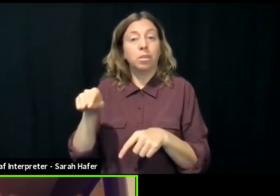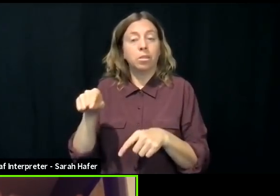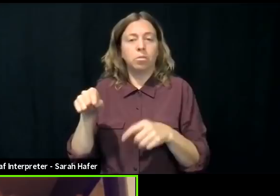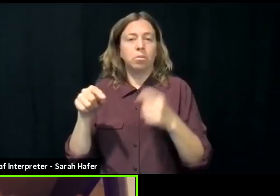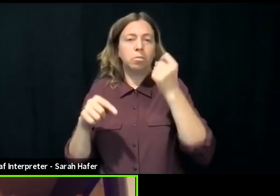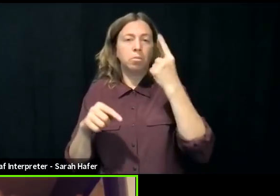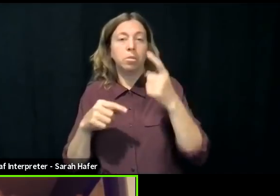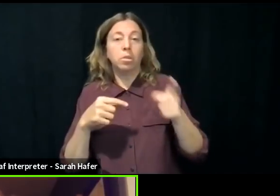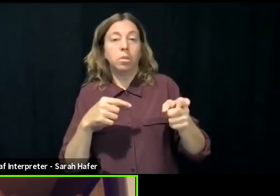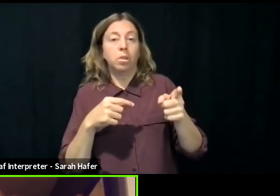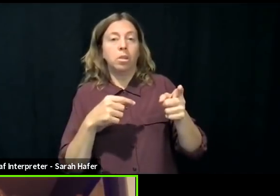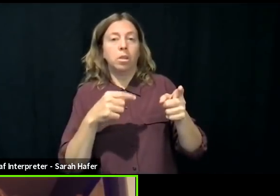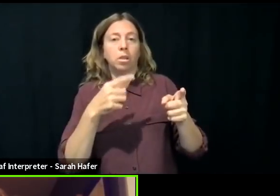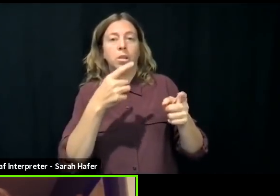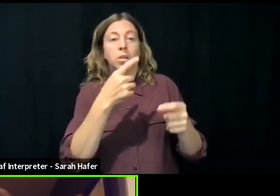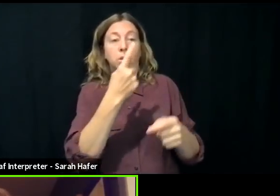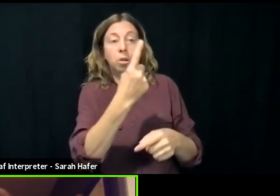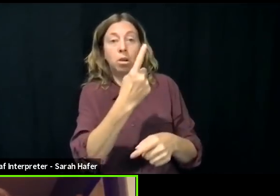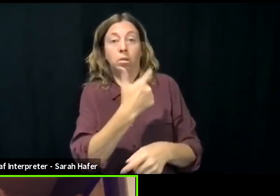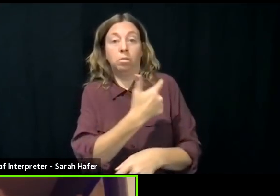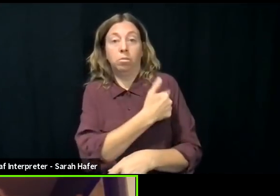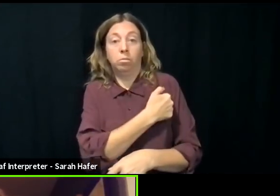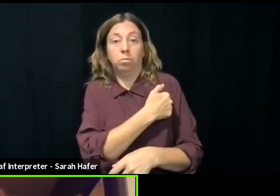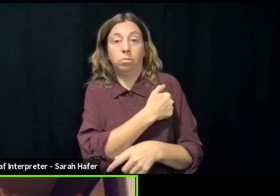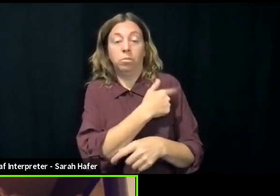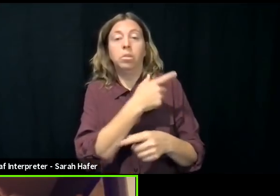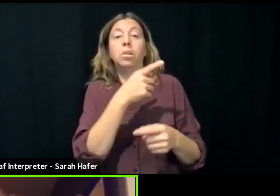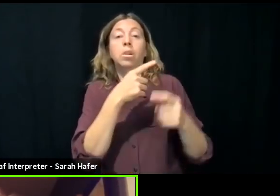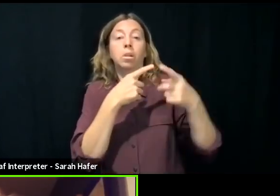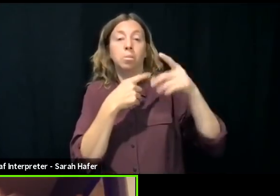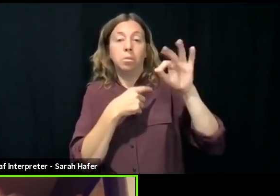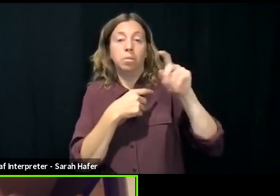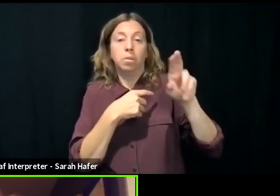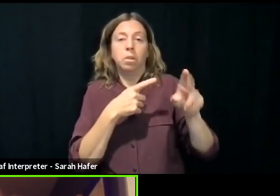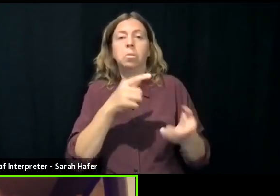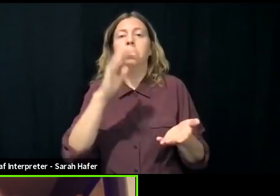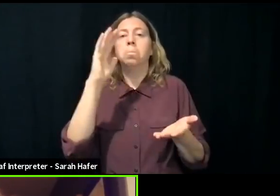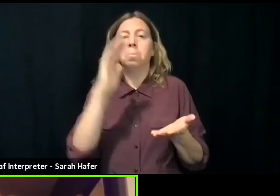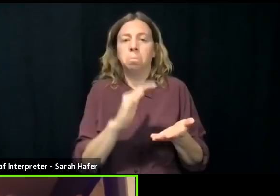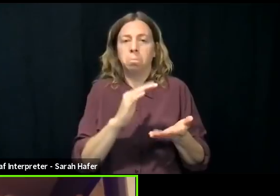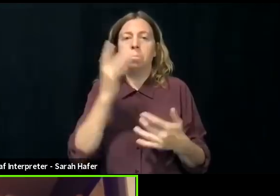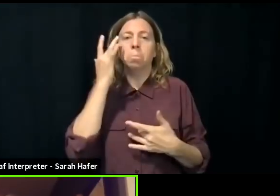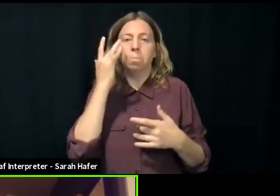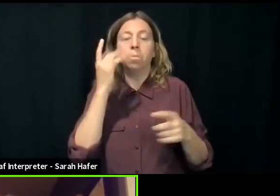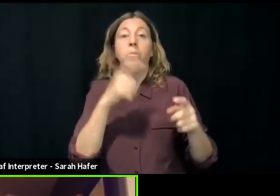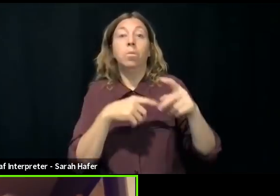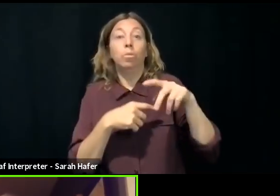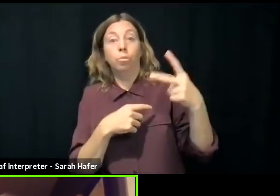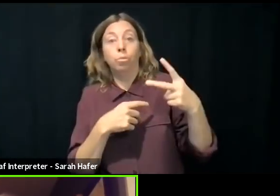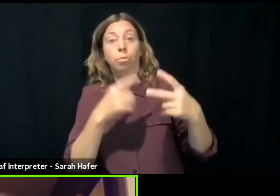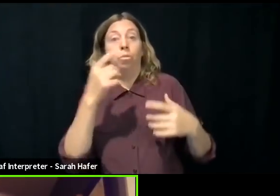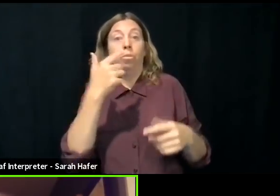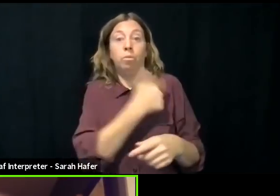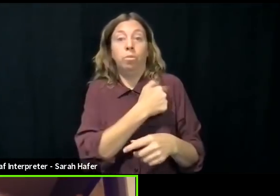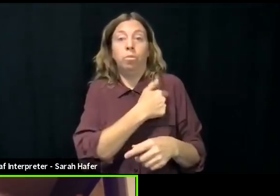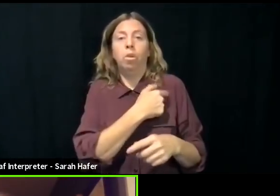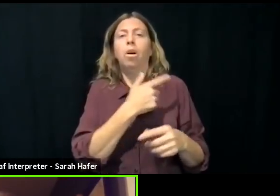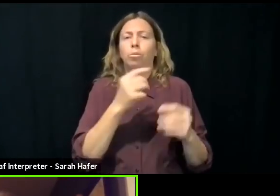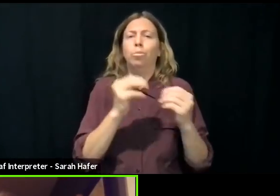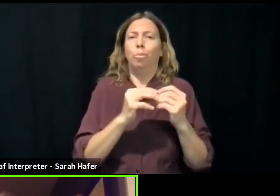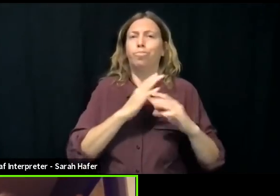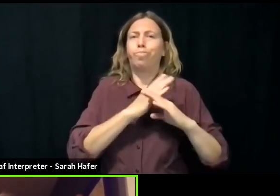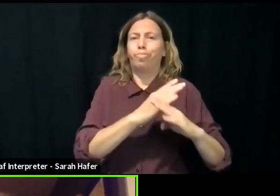effectiveness. But after two doses, the protection has only dropped a little bit. They don't use the Johnson & Johnson vaccine, but they use